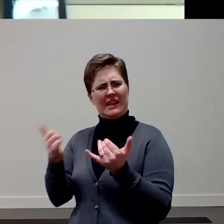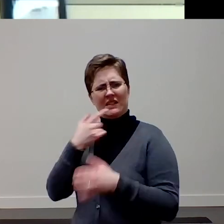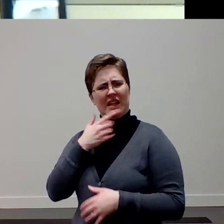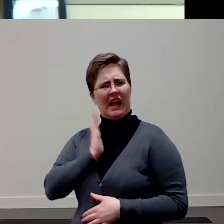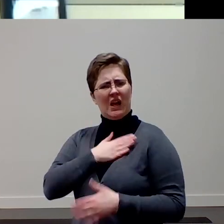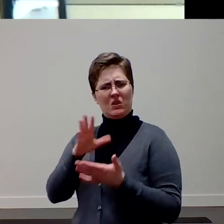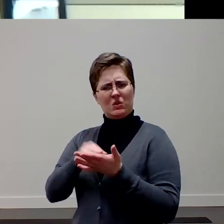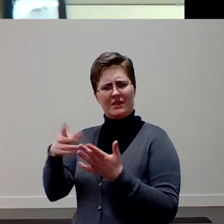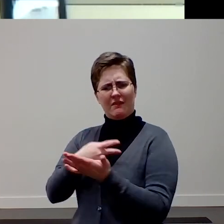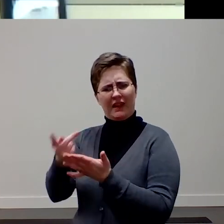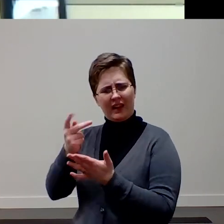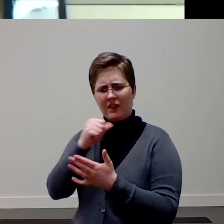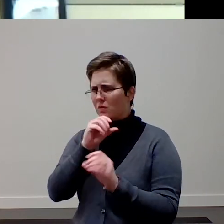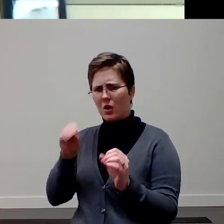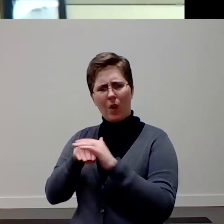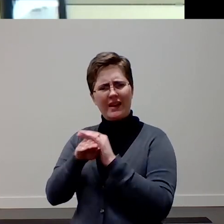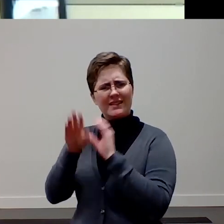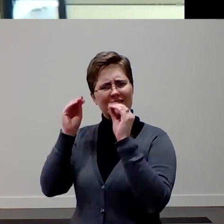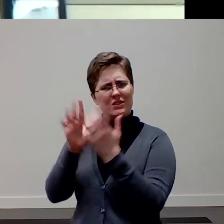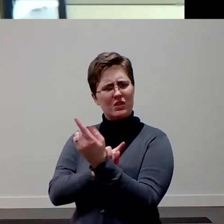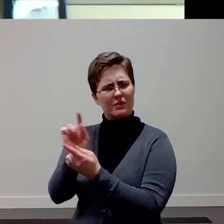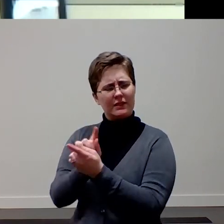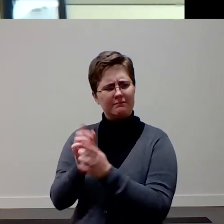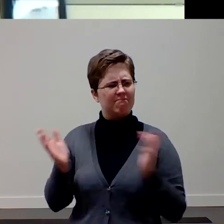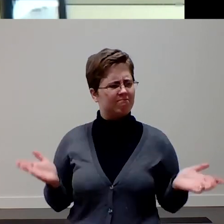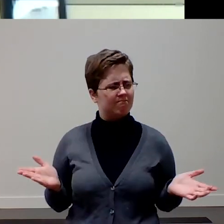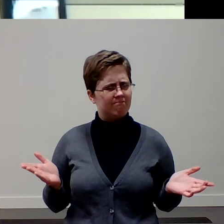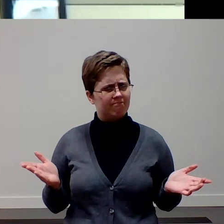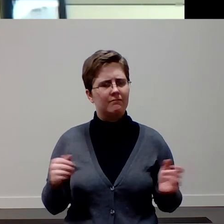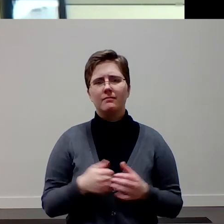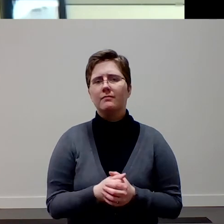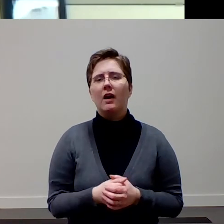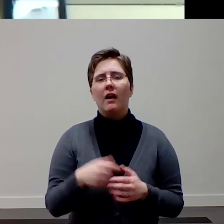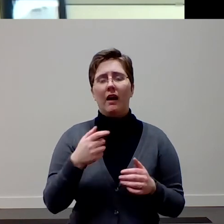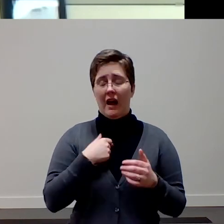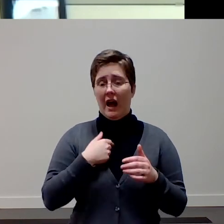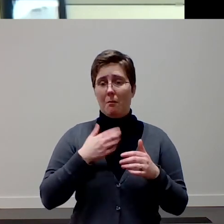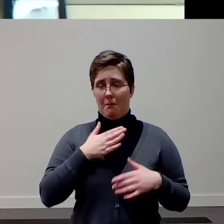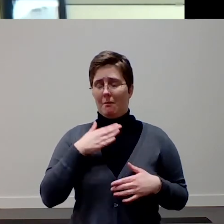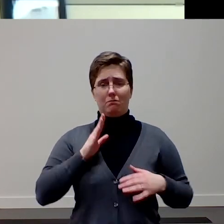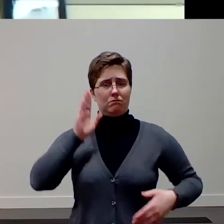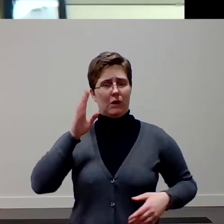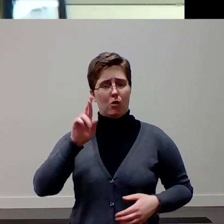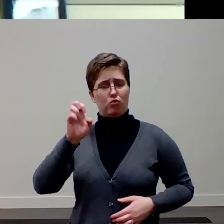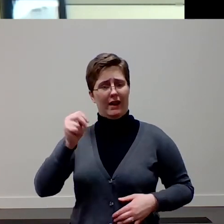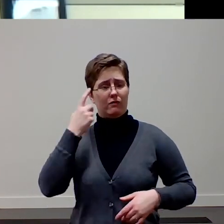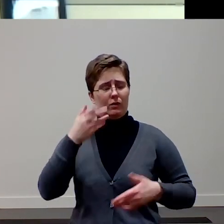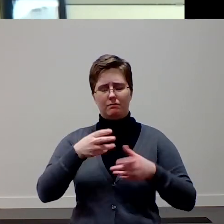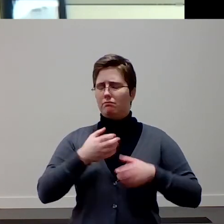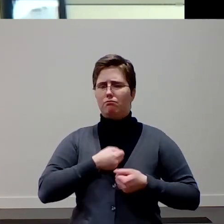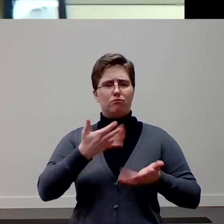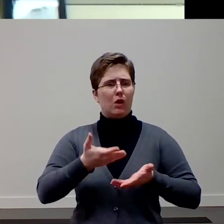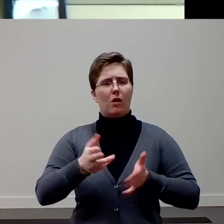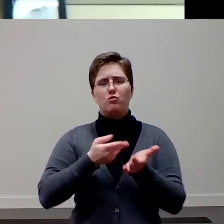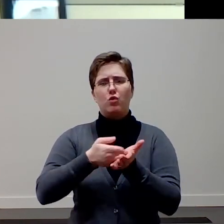the income is going to play a bigger part in that. So if you're high in property wealth, but you're